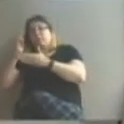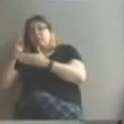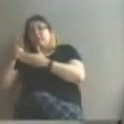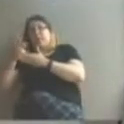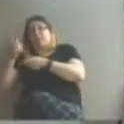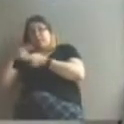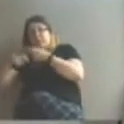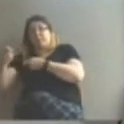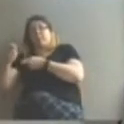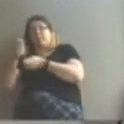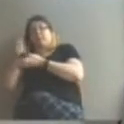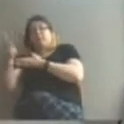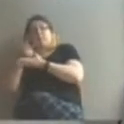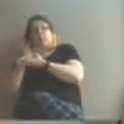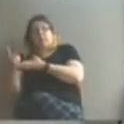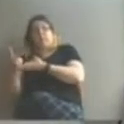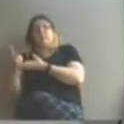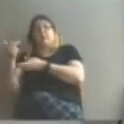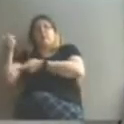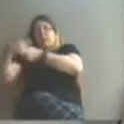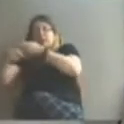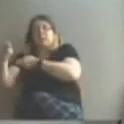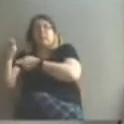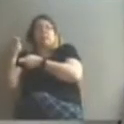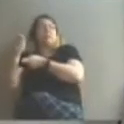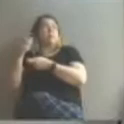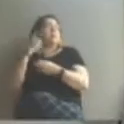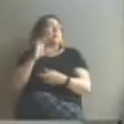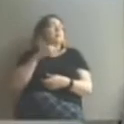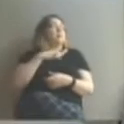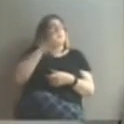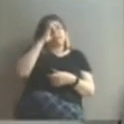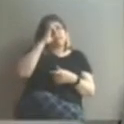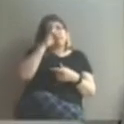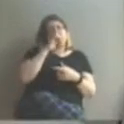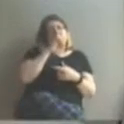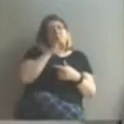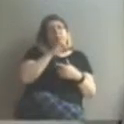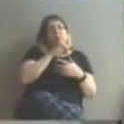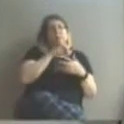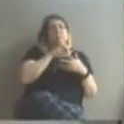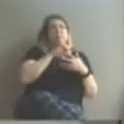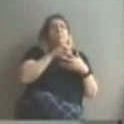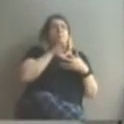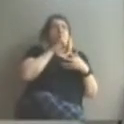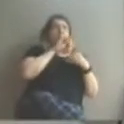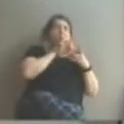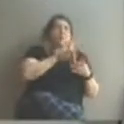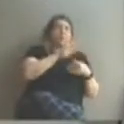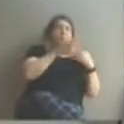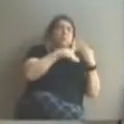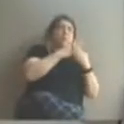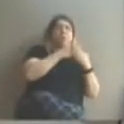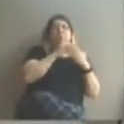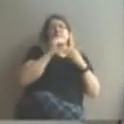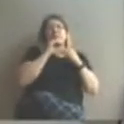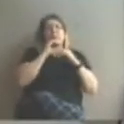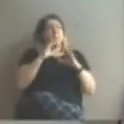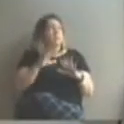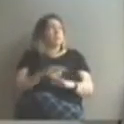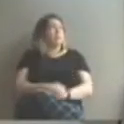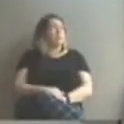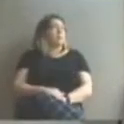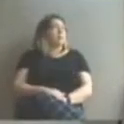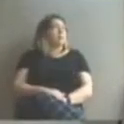1 week. I think there are questions about all or nothing, and I think that we've had enough questions